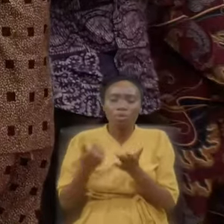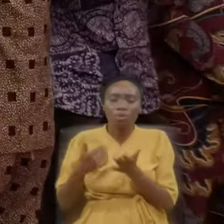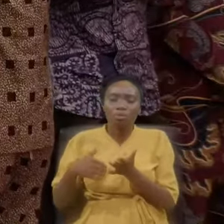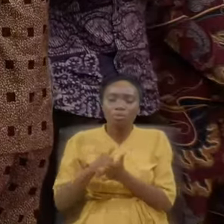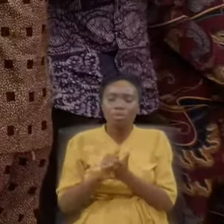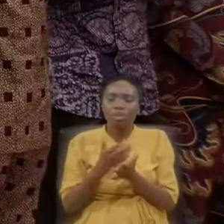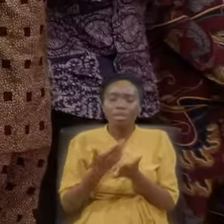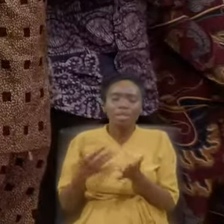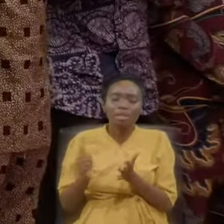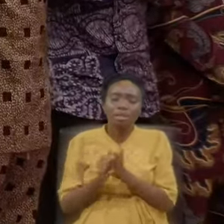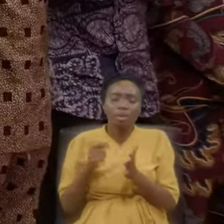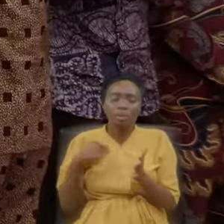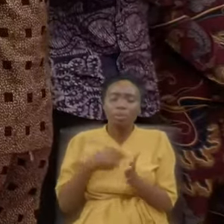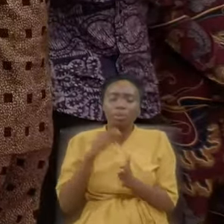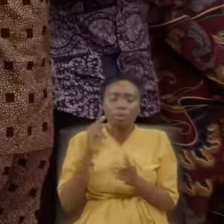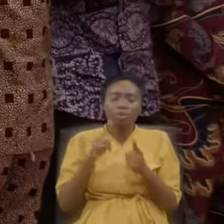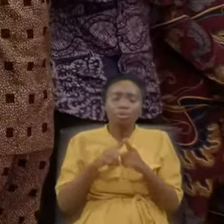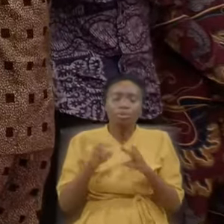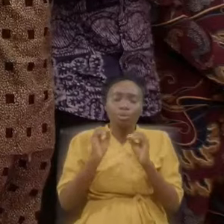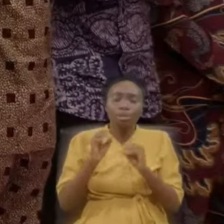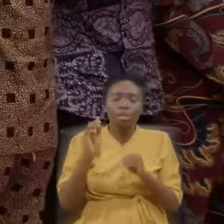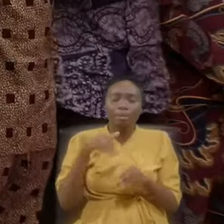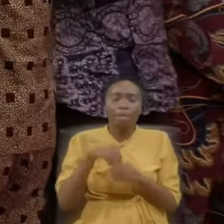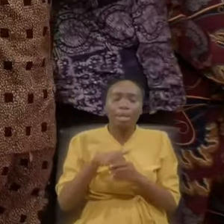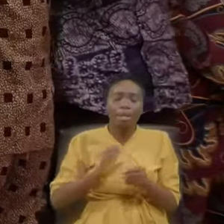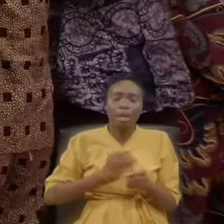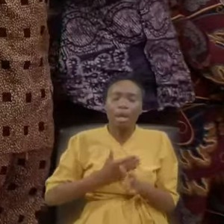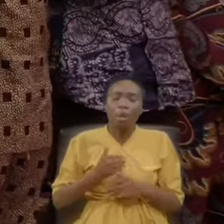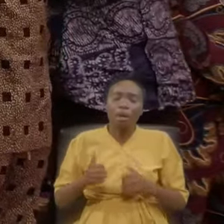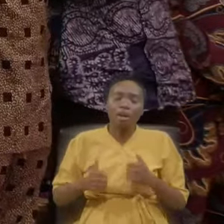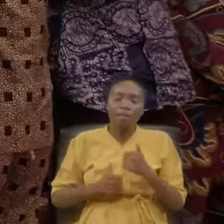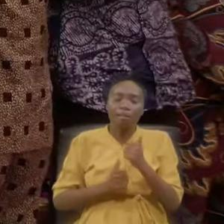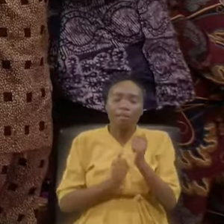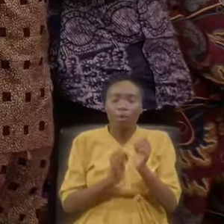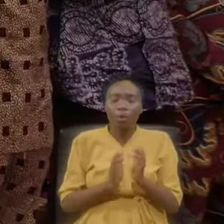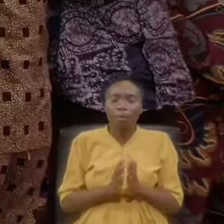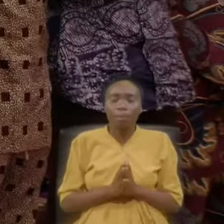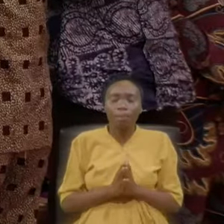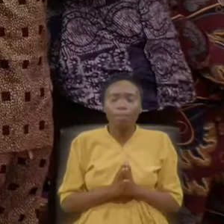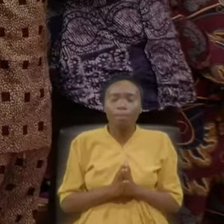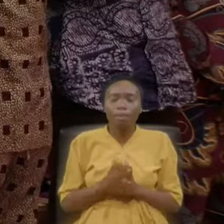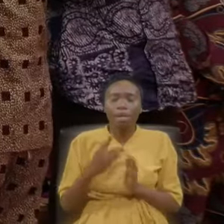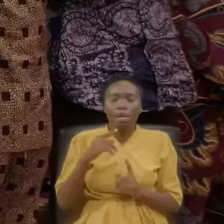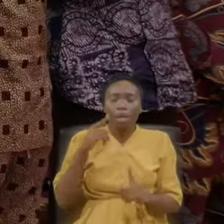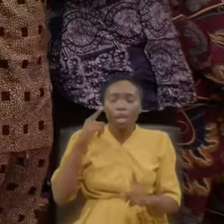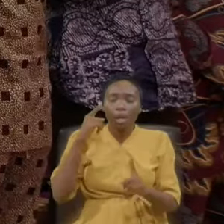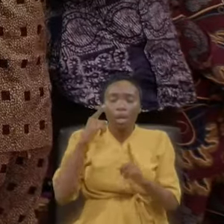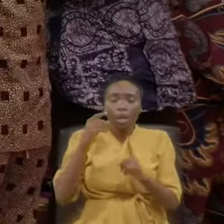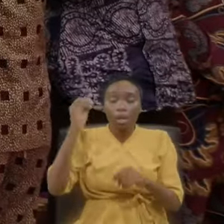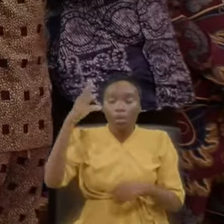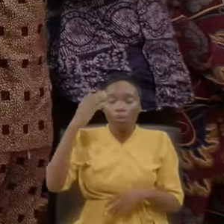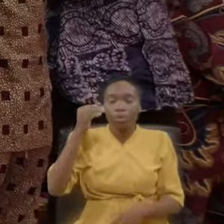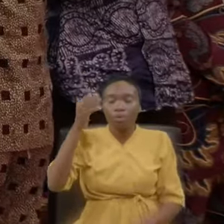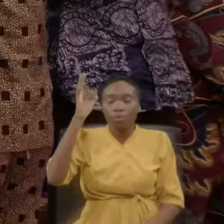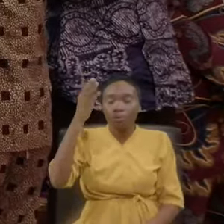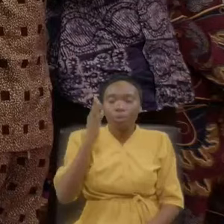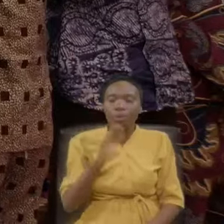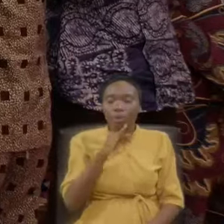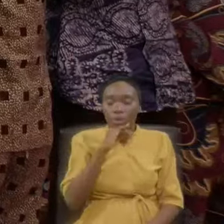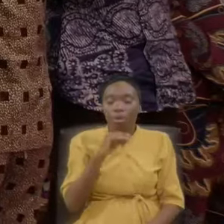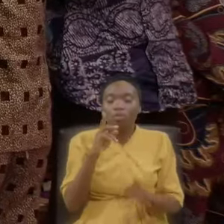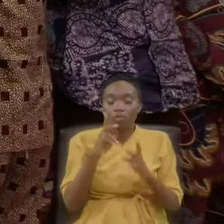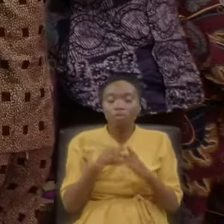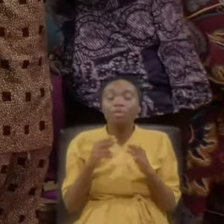These are some of those things we need to instruct them in our follow-up. The grace of God is very,